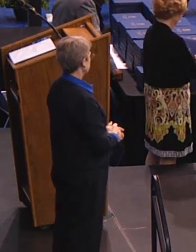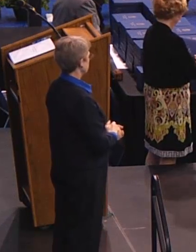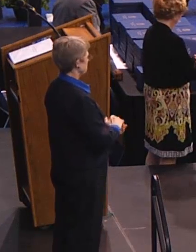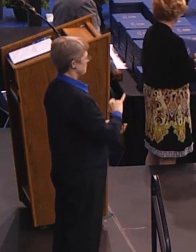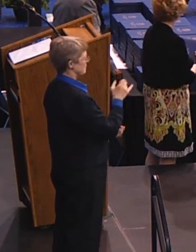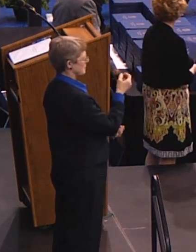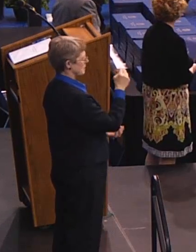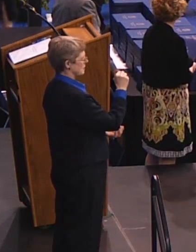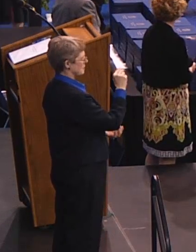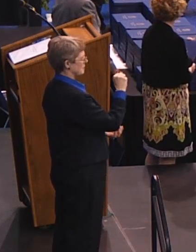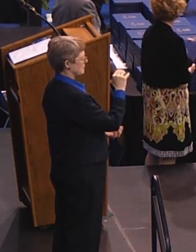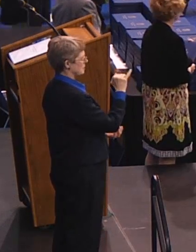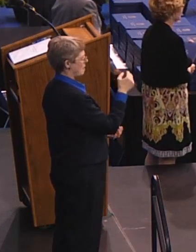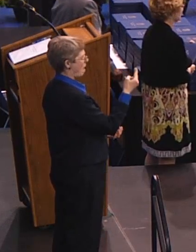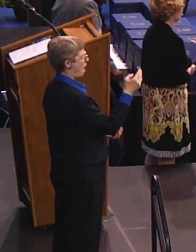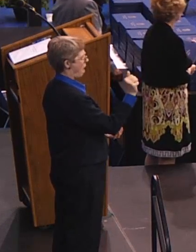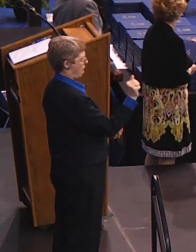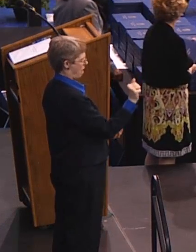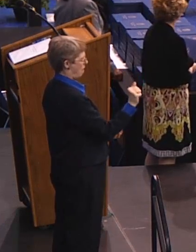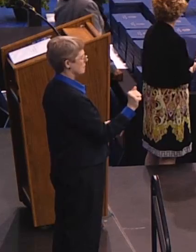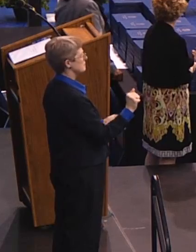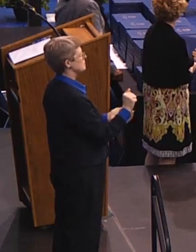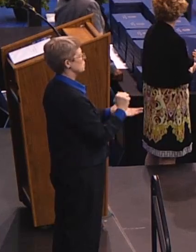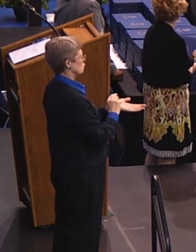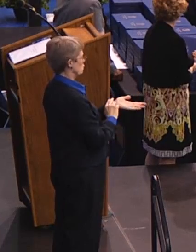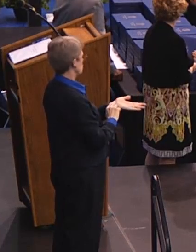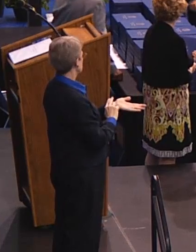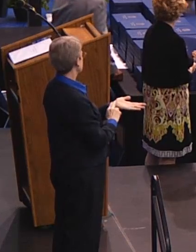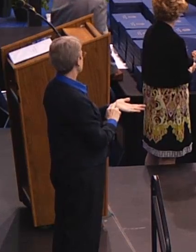Jenny Lynn Ha, nursing.